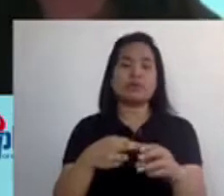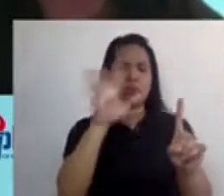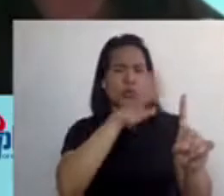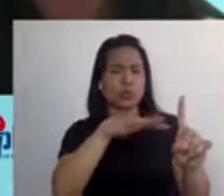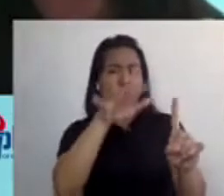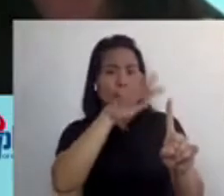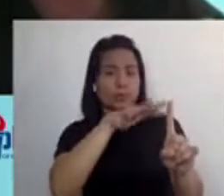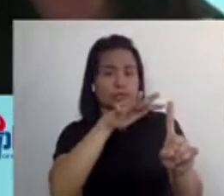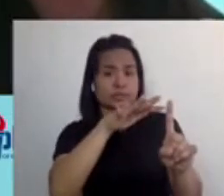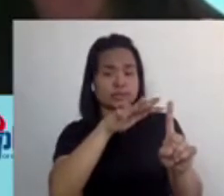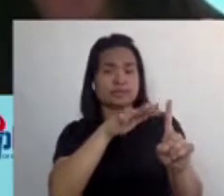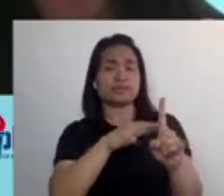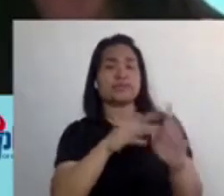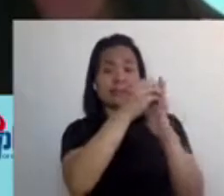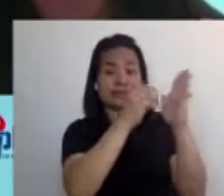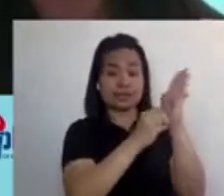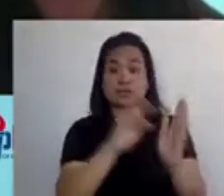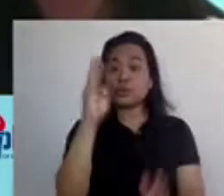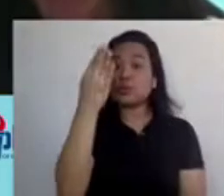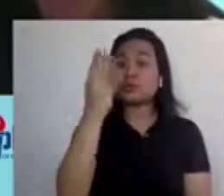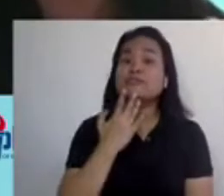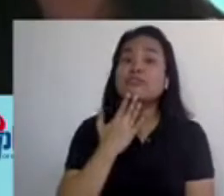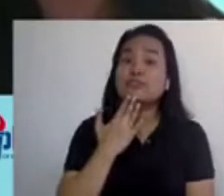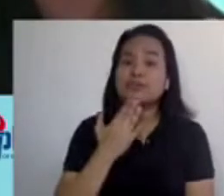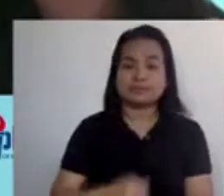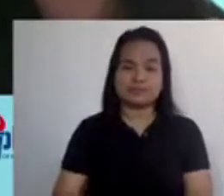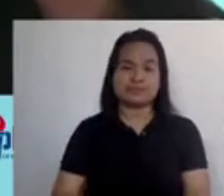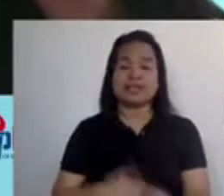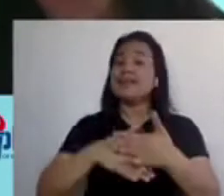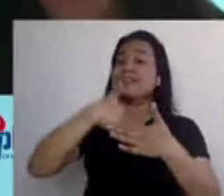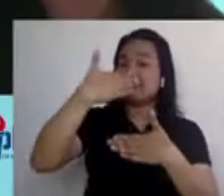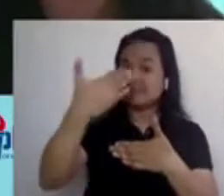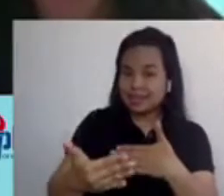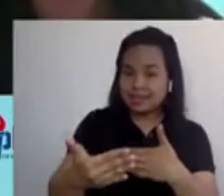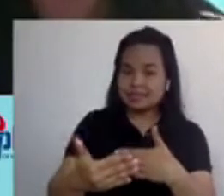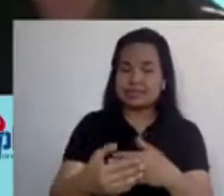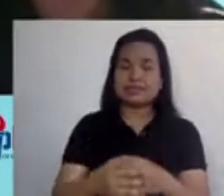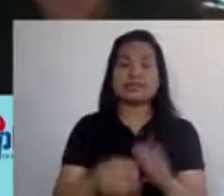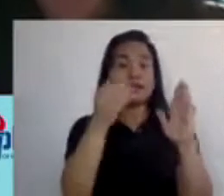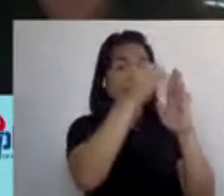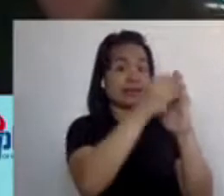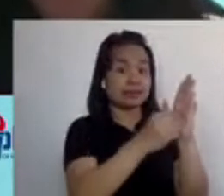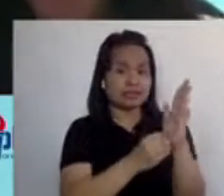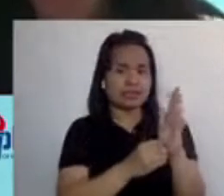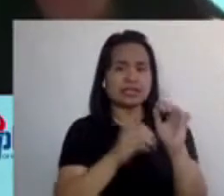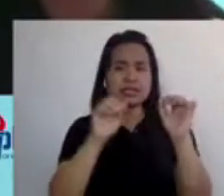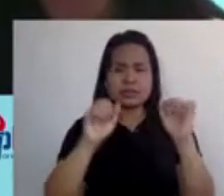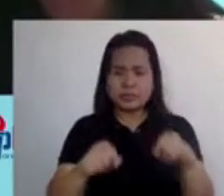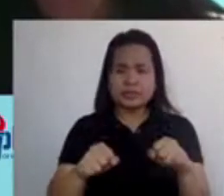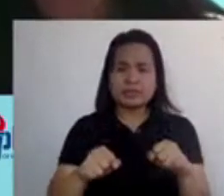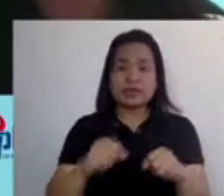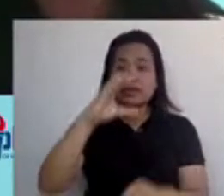screen. Next, I will discuss to you the indicators that may be classified as COI or